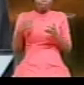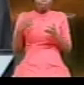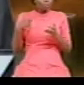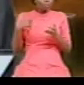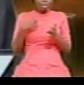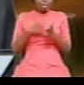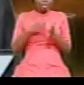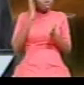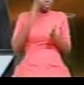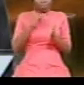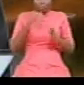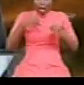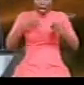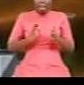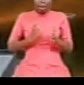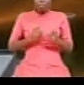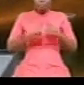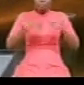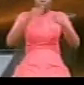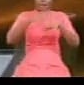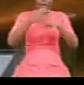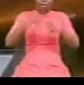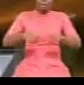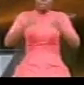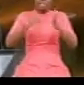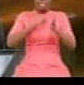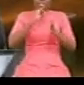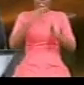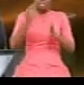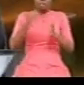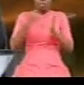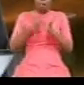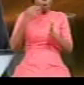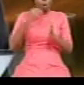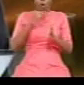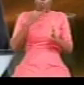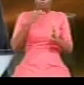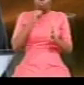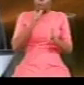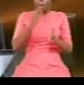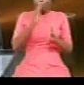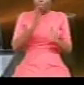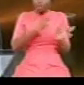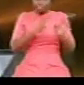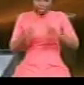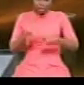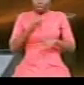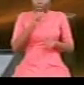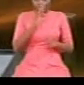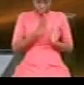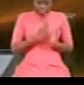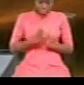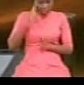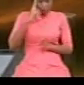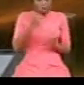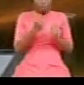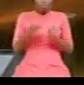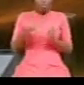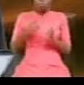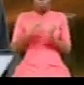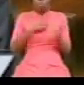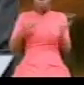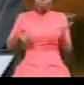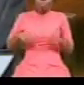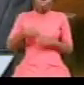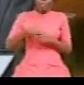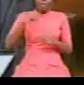rapture. It is an indication of not being ready, not being prepared, not preparing for the coming of the Lord. 1 John chapter